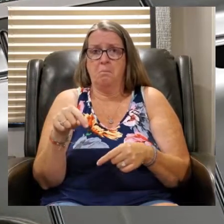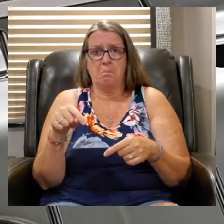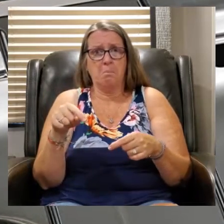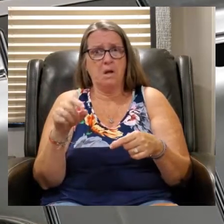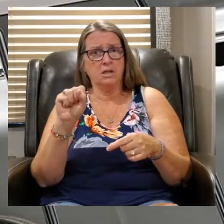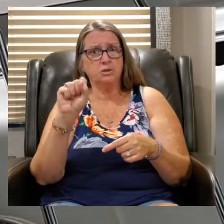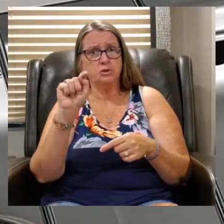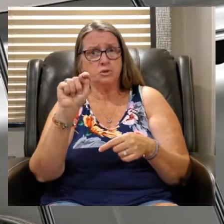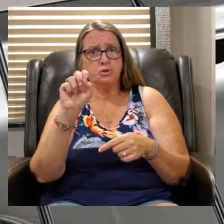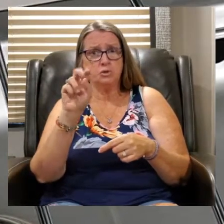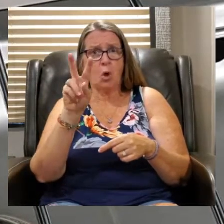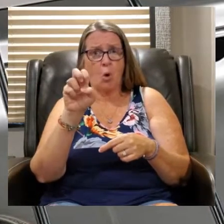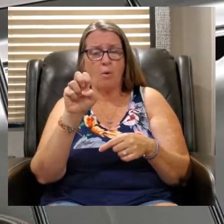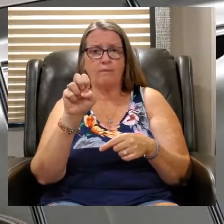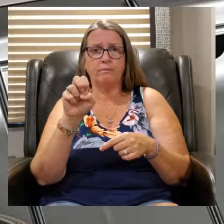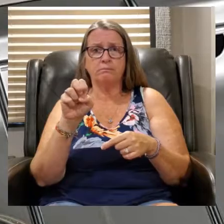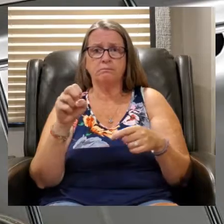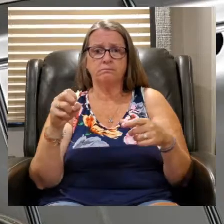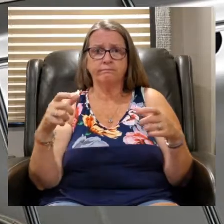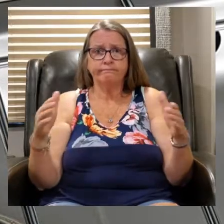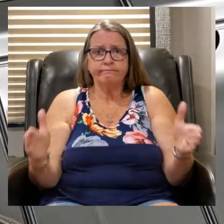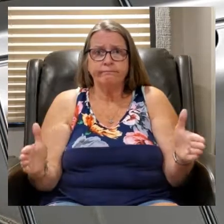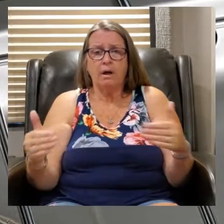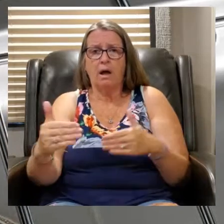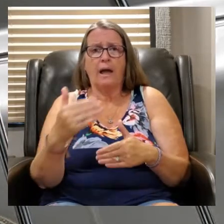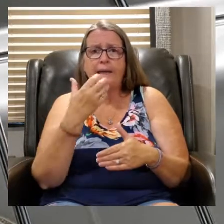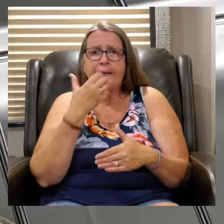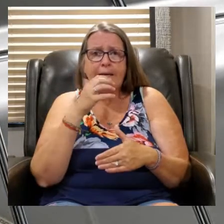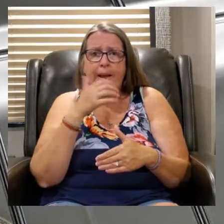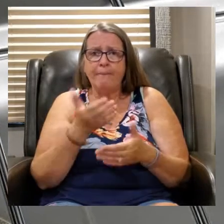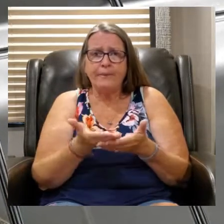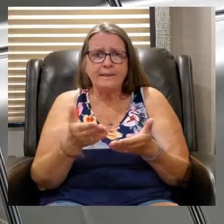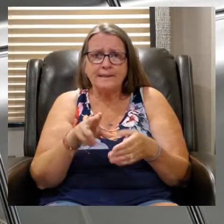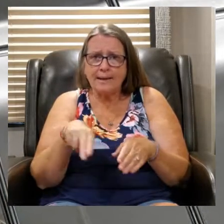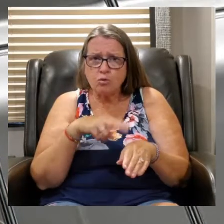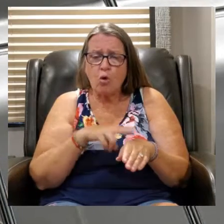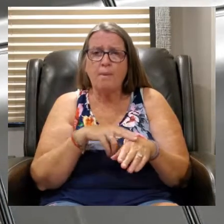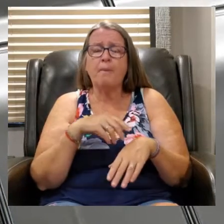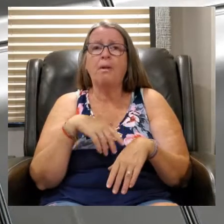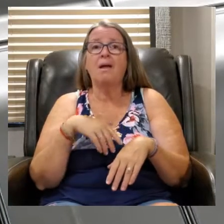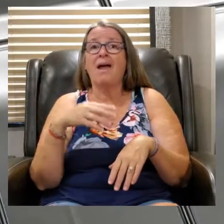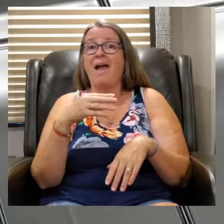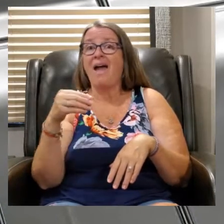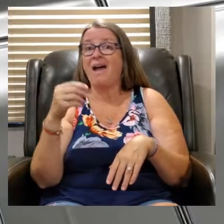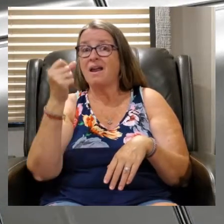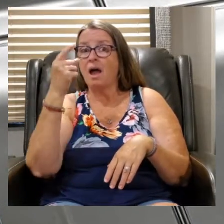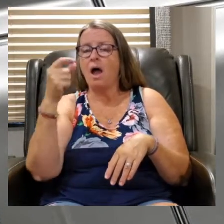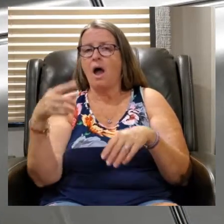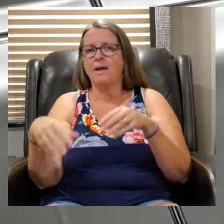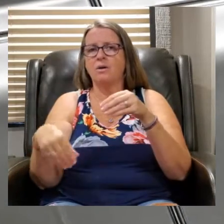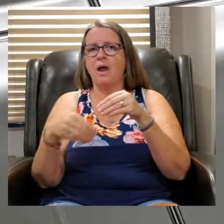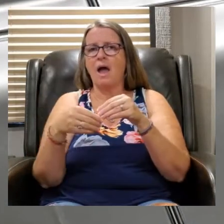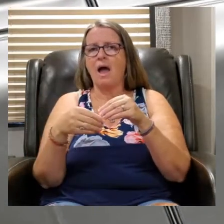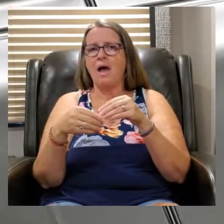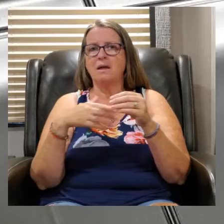You can, you know, it's a stove, so I can heat stuff up normal like on a stove, no problem. Then I put